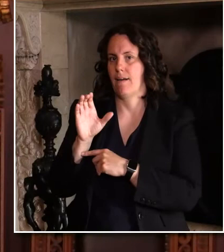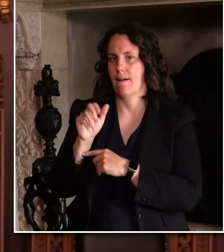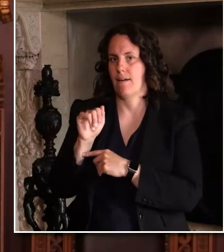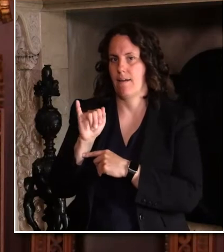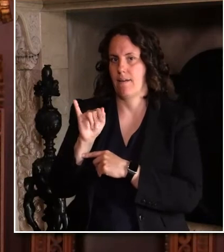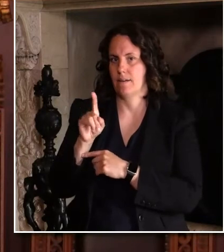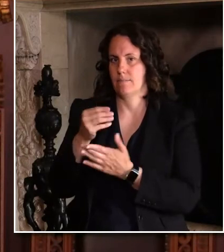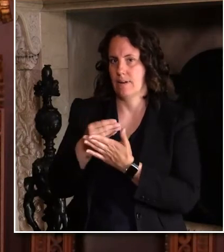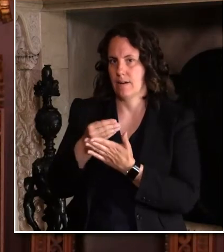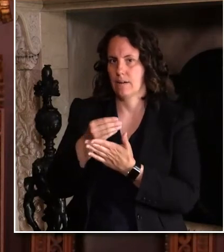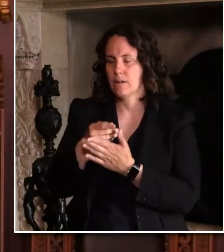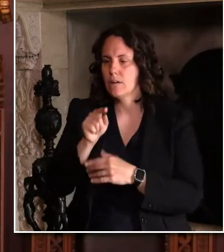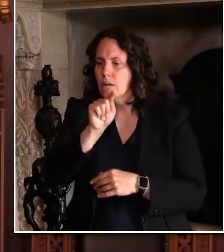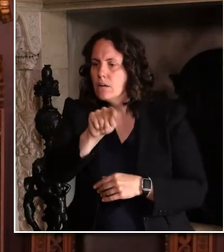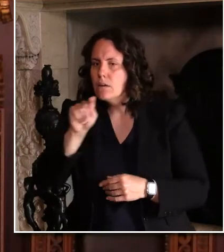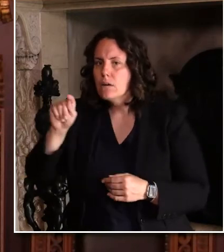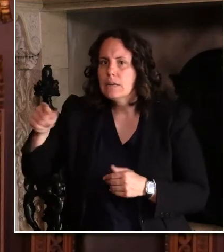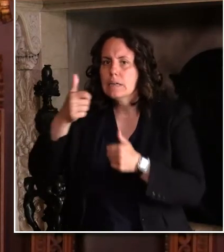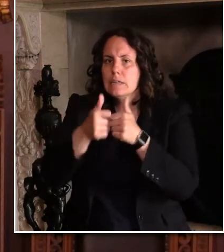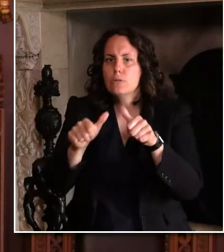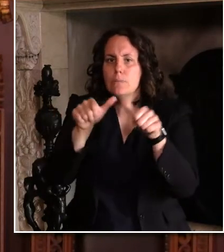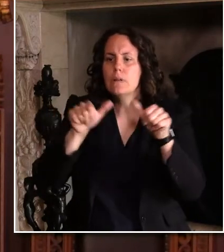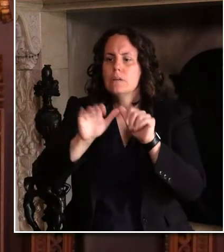be determined, how it would be distributed